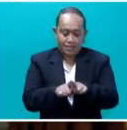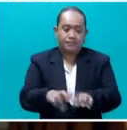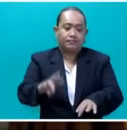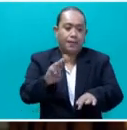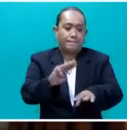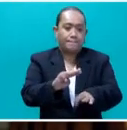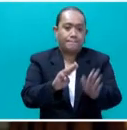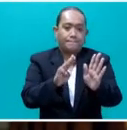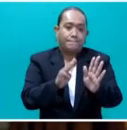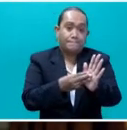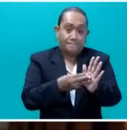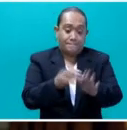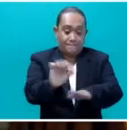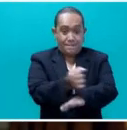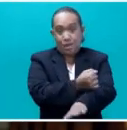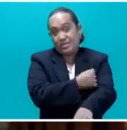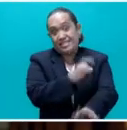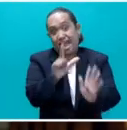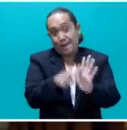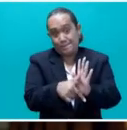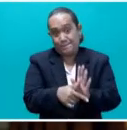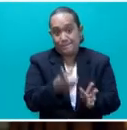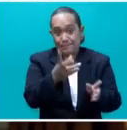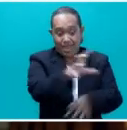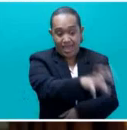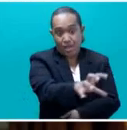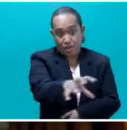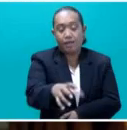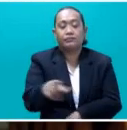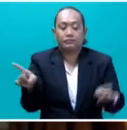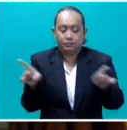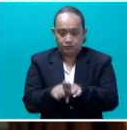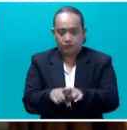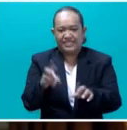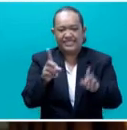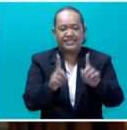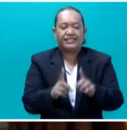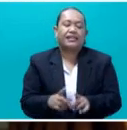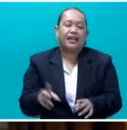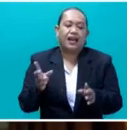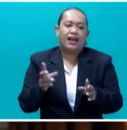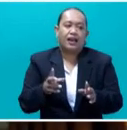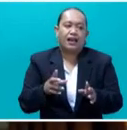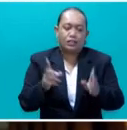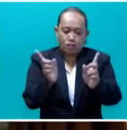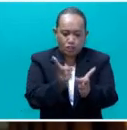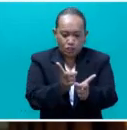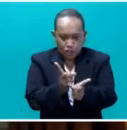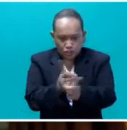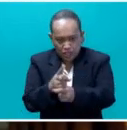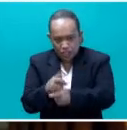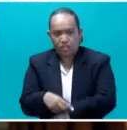areas. Mr. Speaker, sir, these are large residential, industrial, commercial subdivisions and special use, for